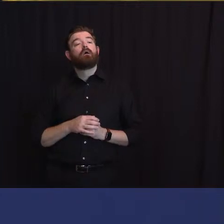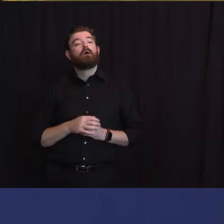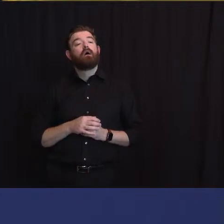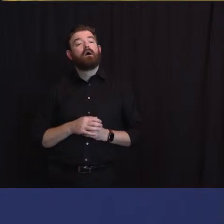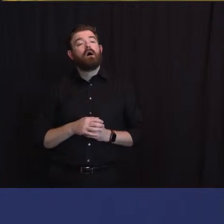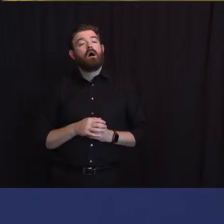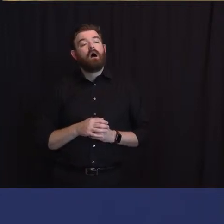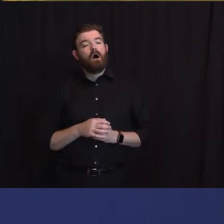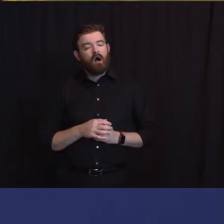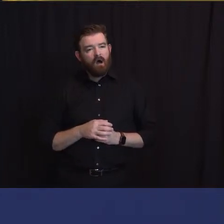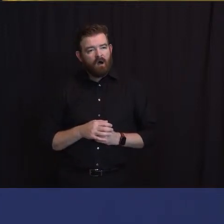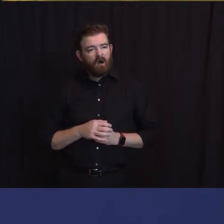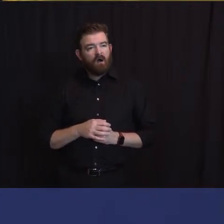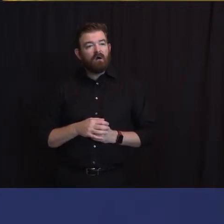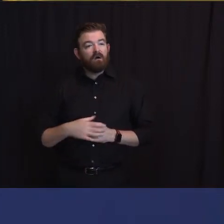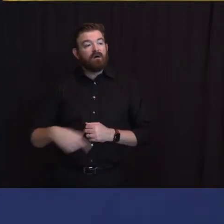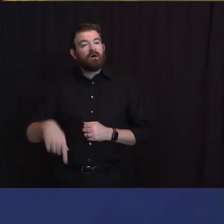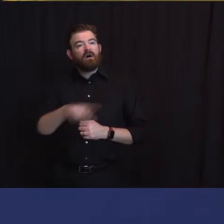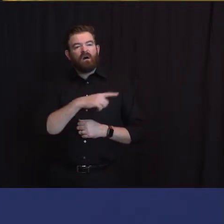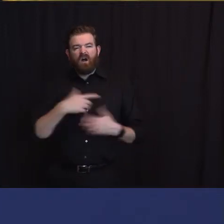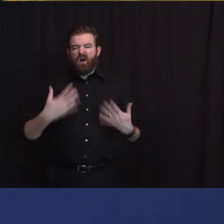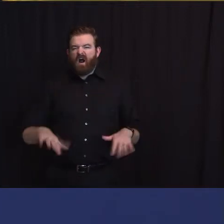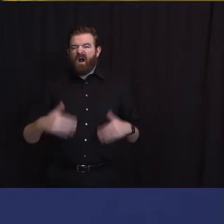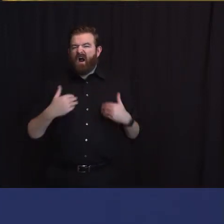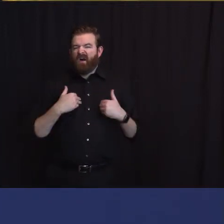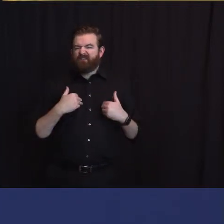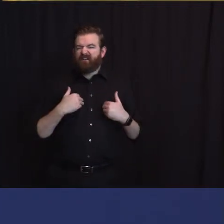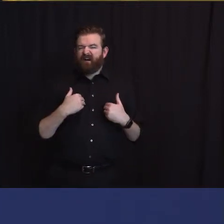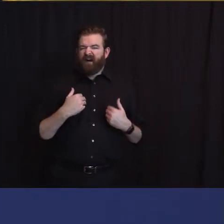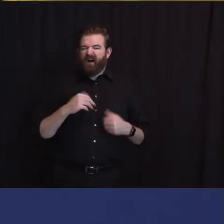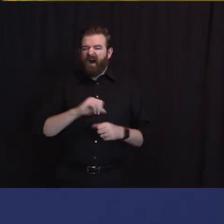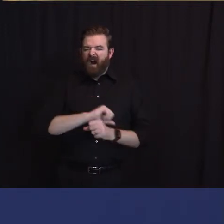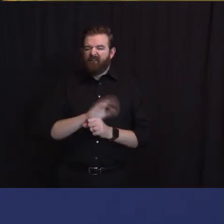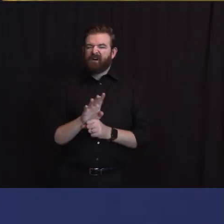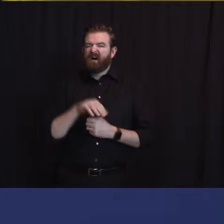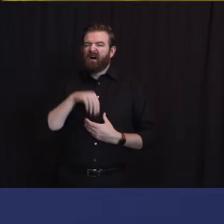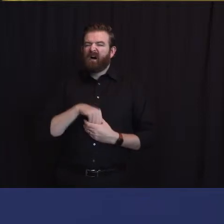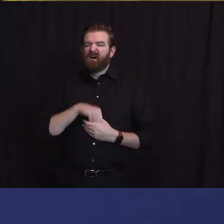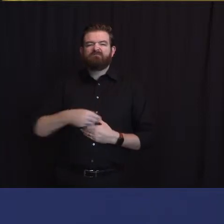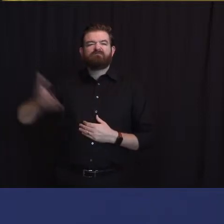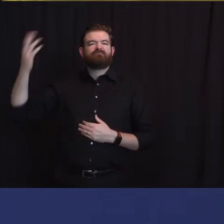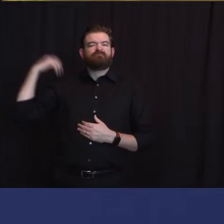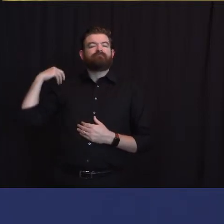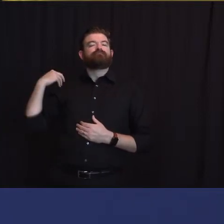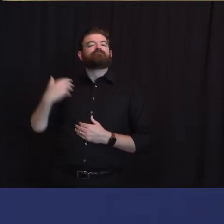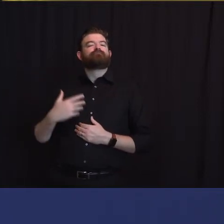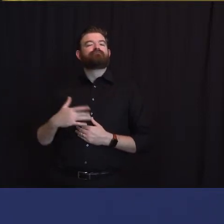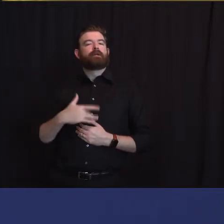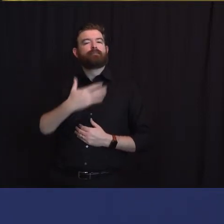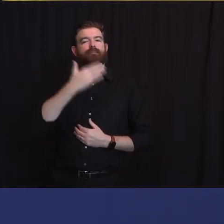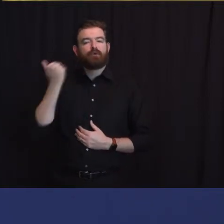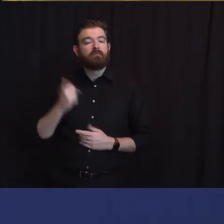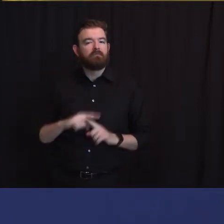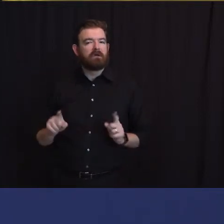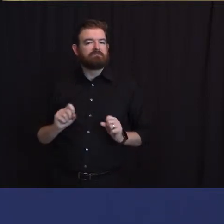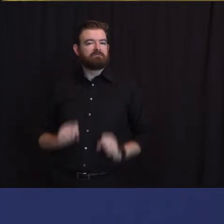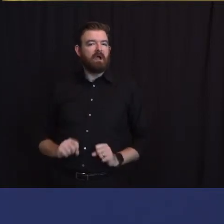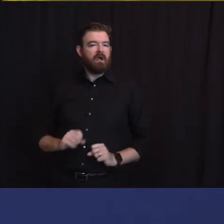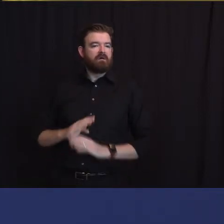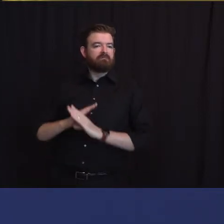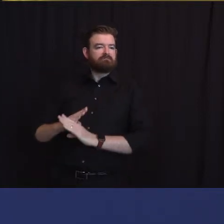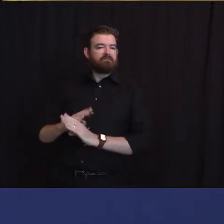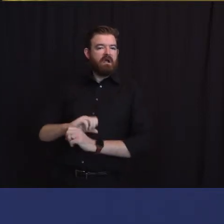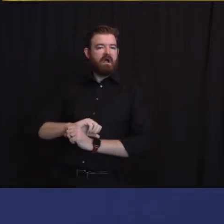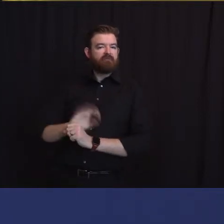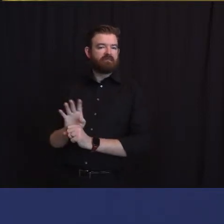Dr. McMillan, we talk about the possibility or the likelihood that students will be vaccinated in classrooms in September. Students will be masked in classrooms in